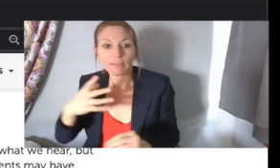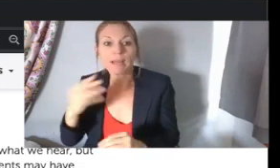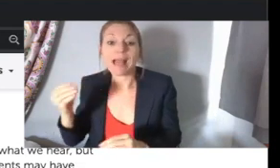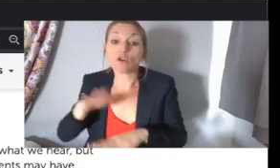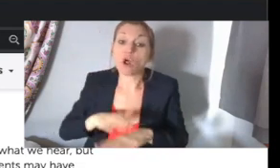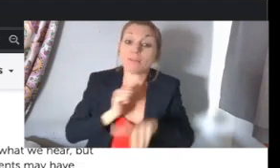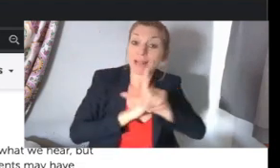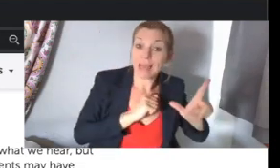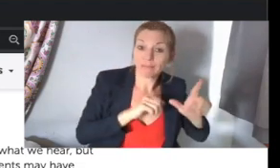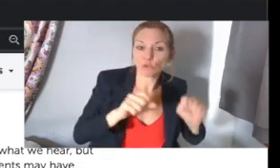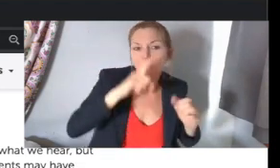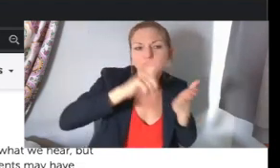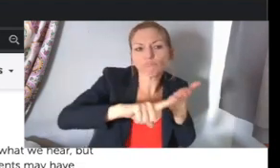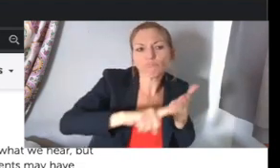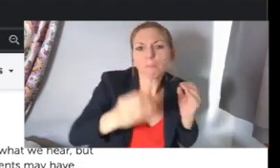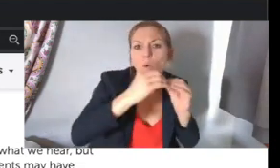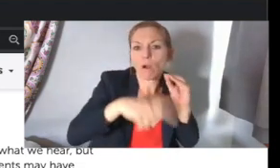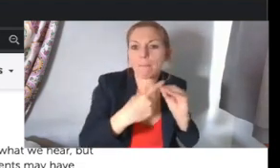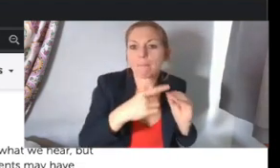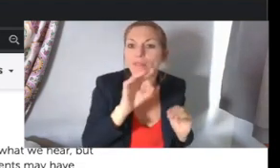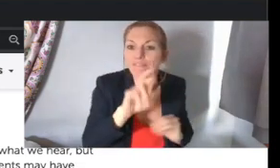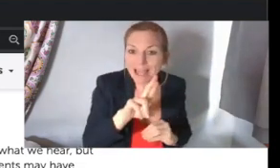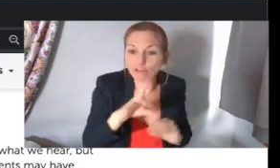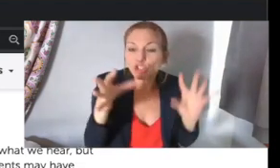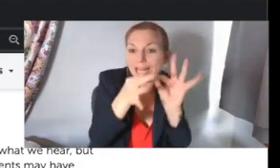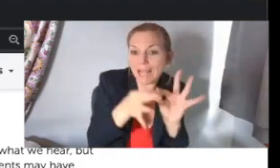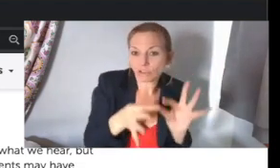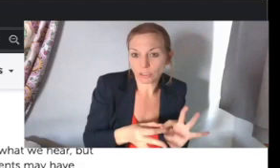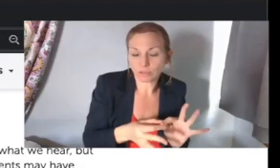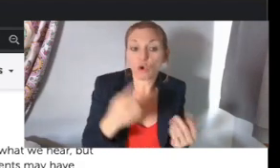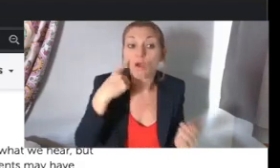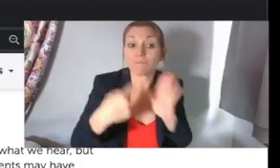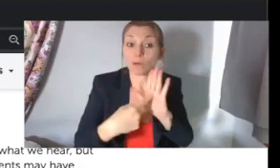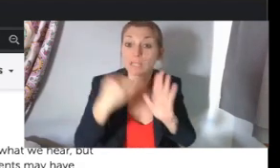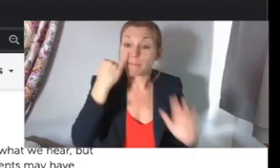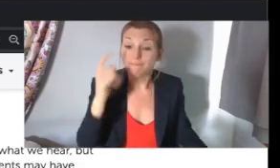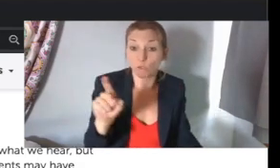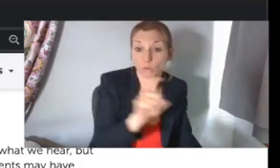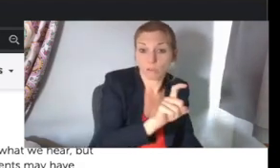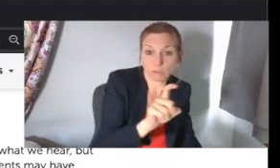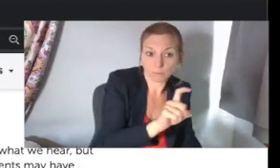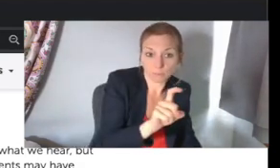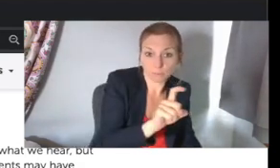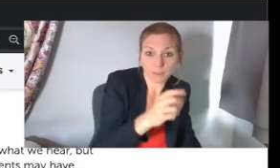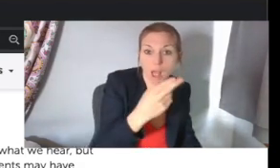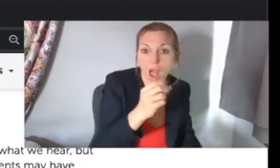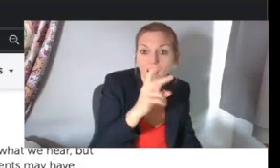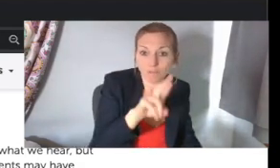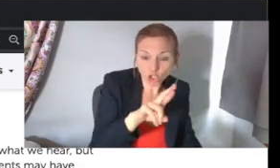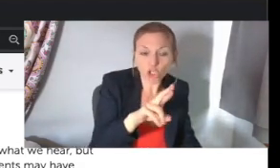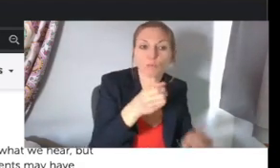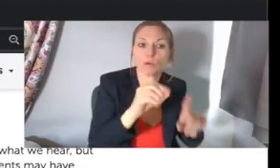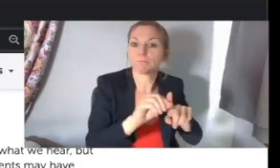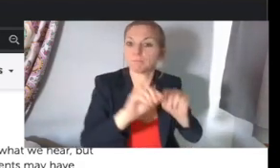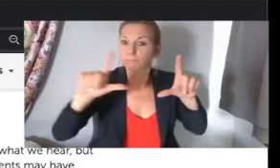factor connections. For instance, if you hover over one of them, you can see a small blurb about how that